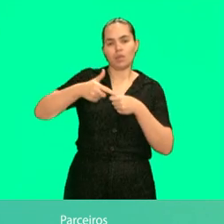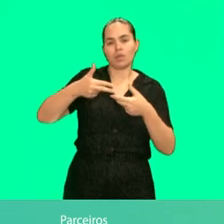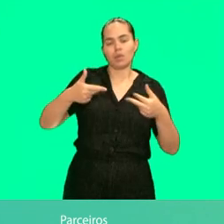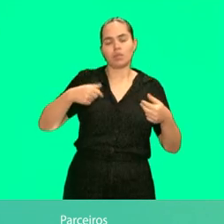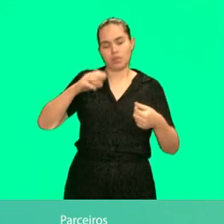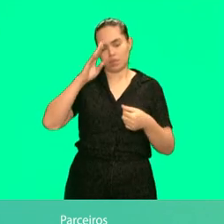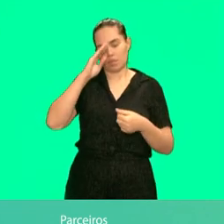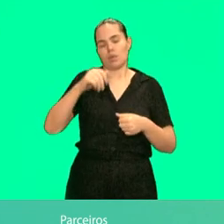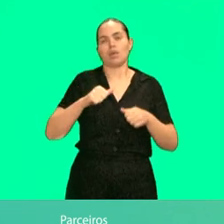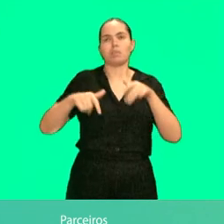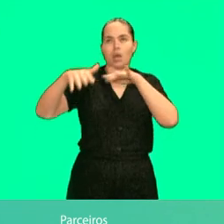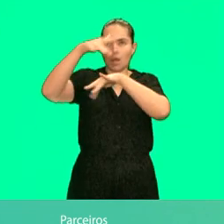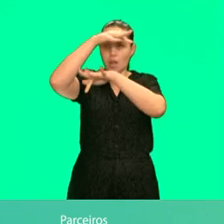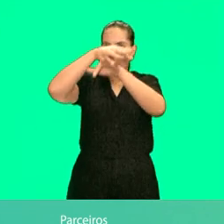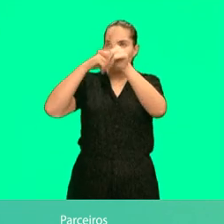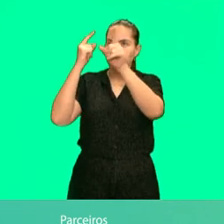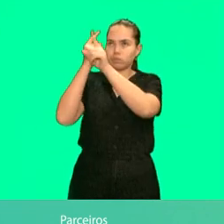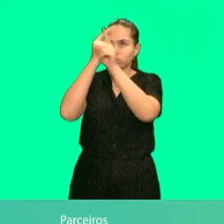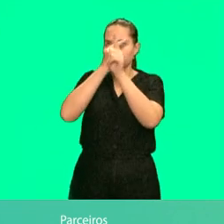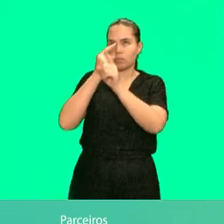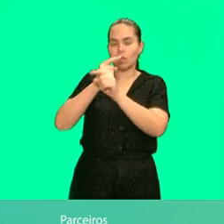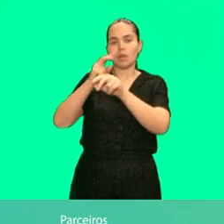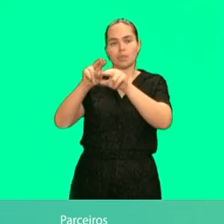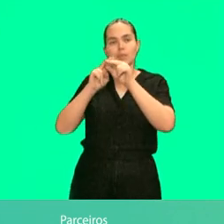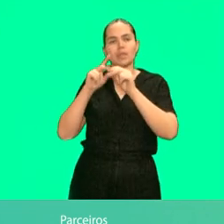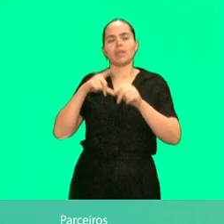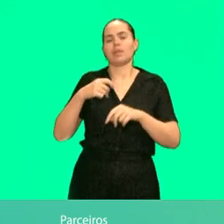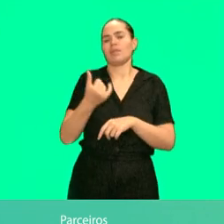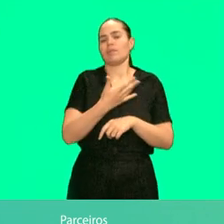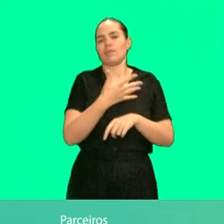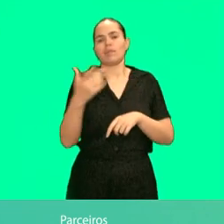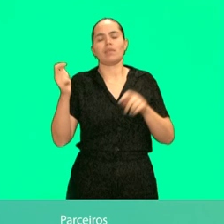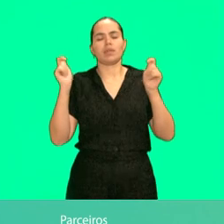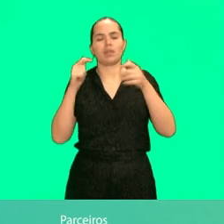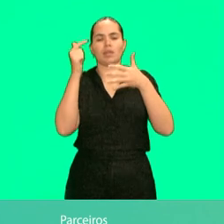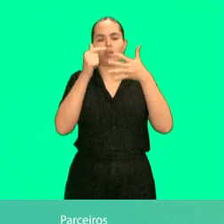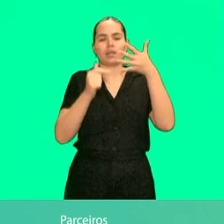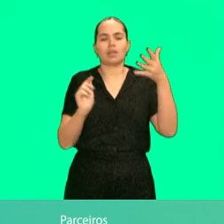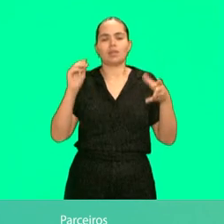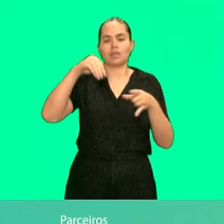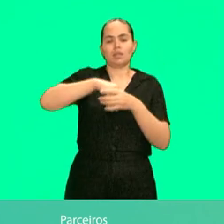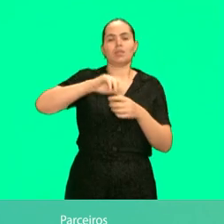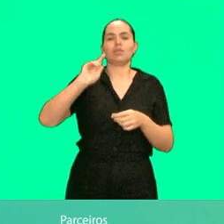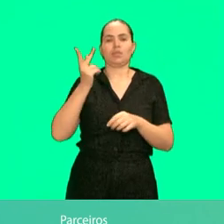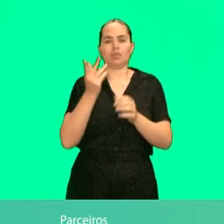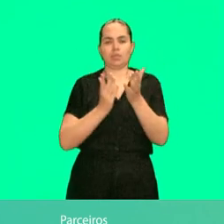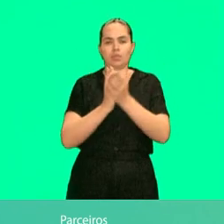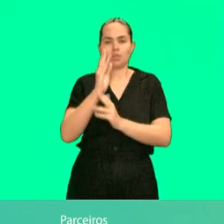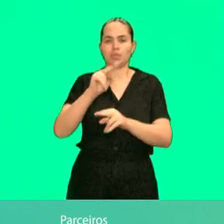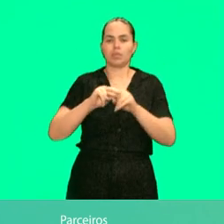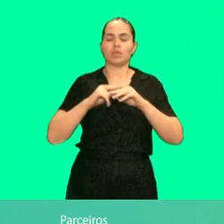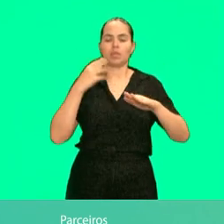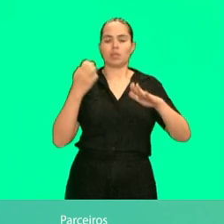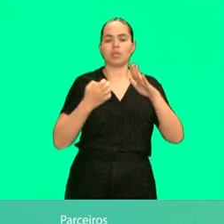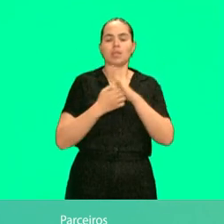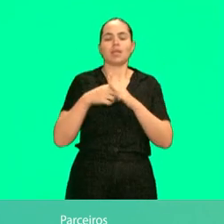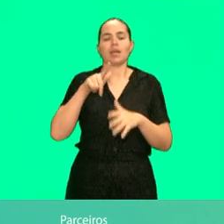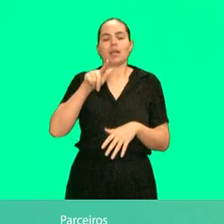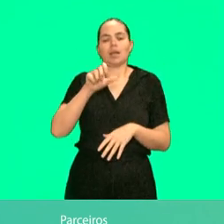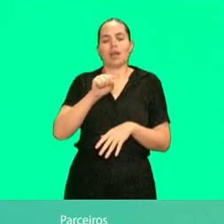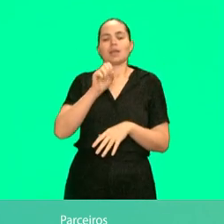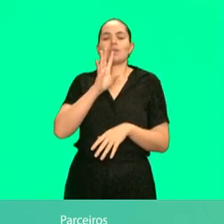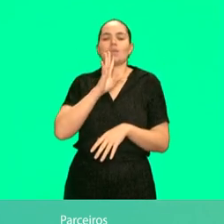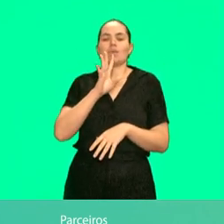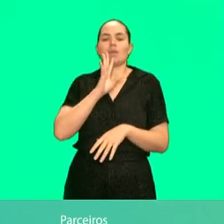producing methanol, space exploration, meteorological balloons, many applications